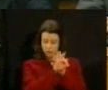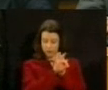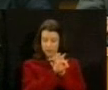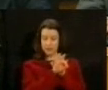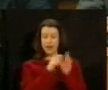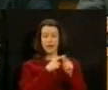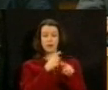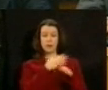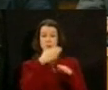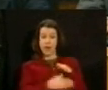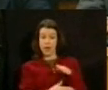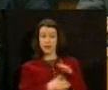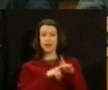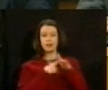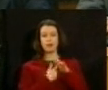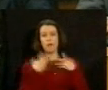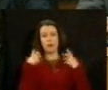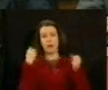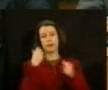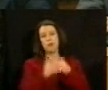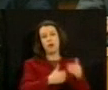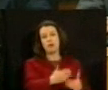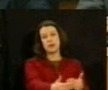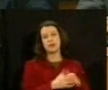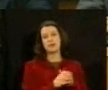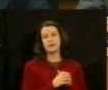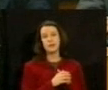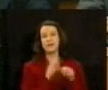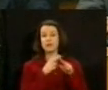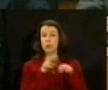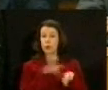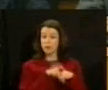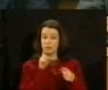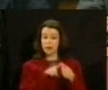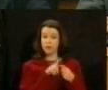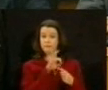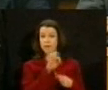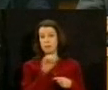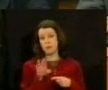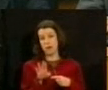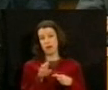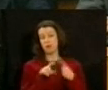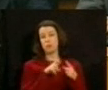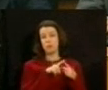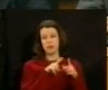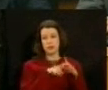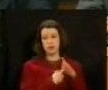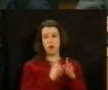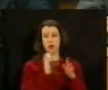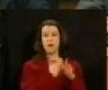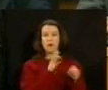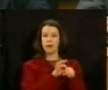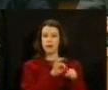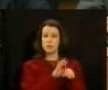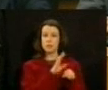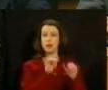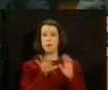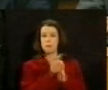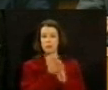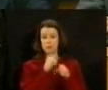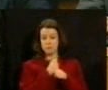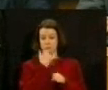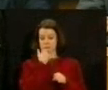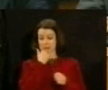start the healing process. It's only short term till February, be it by election and by appointment, and if we make a mistake here, it certainly can